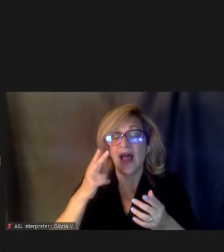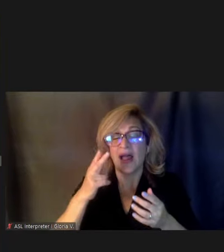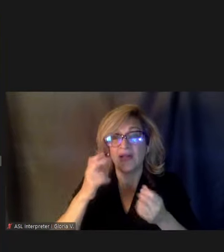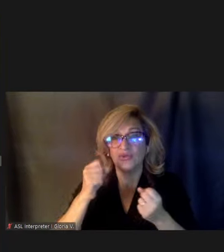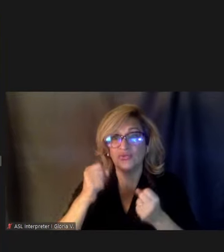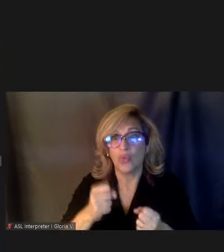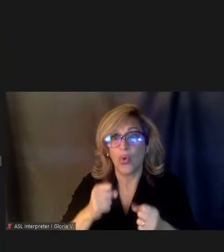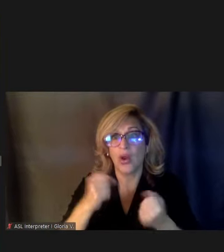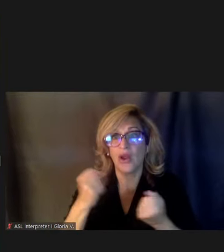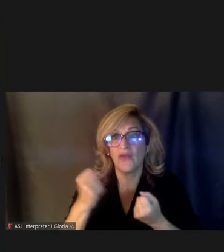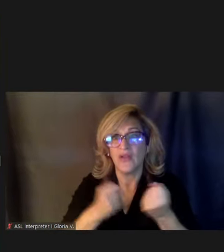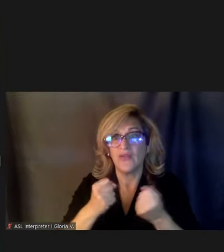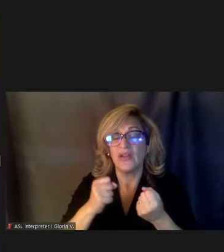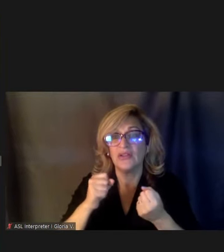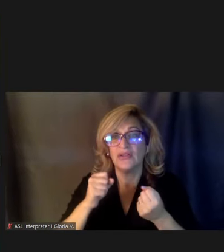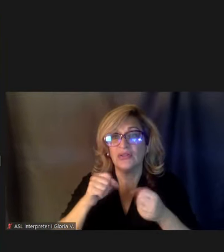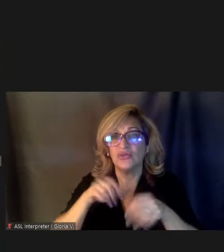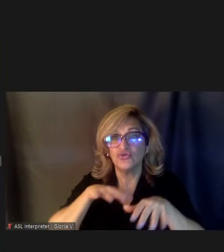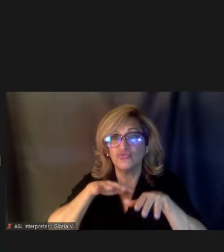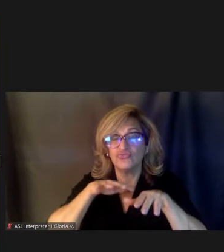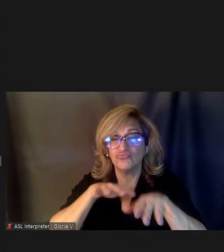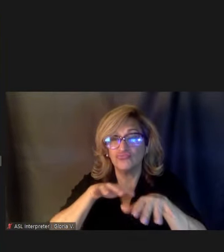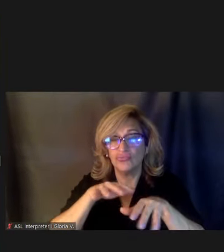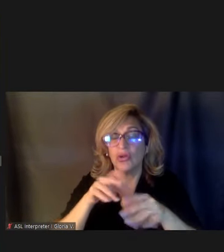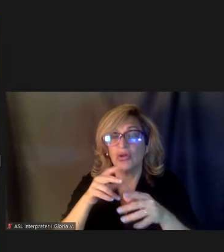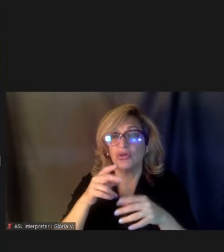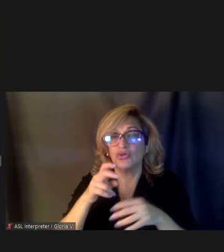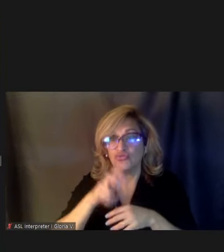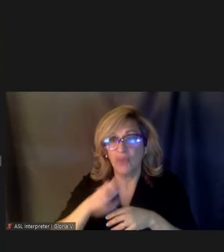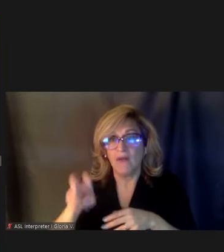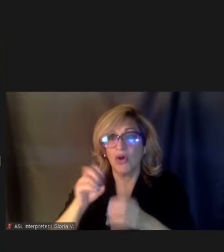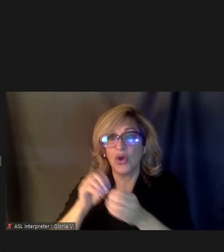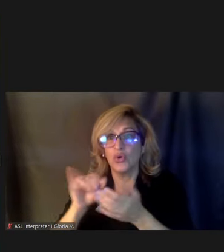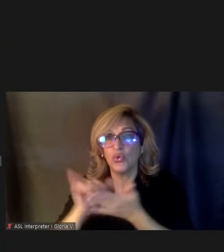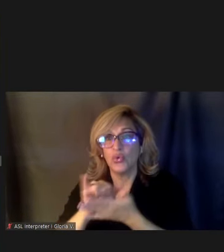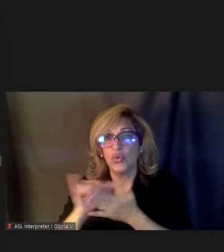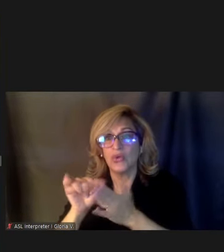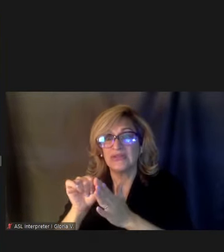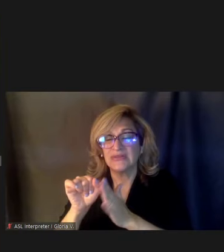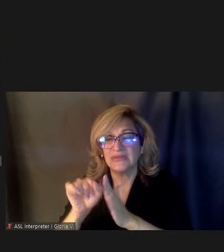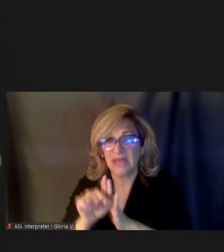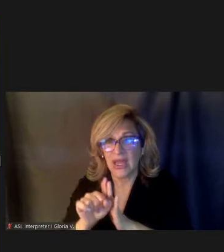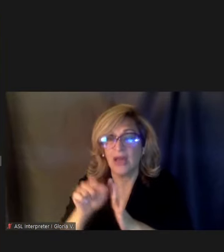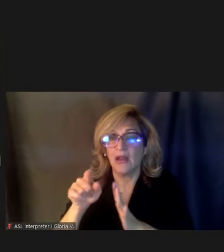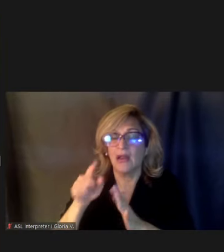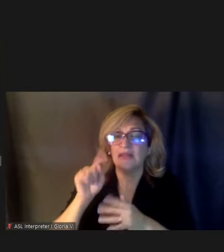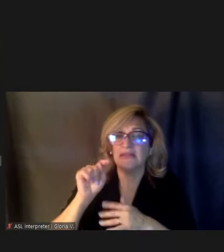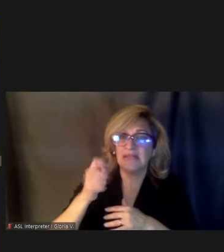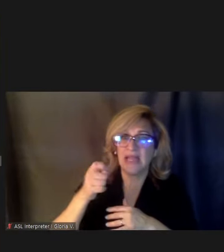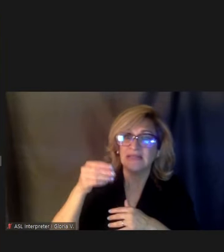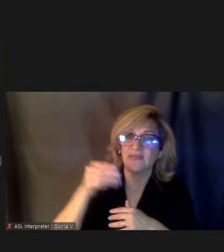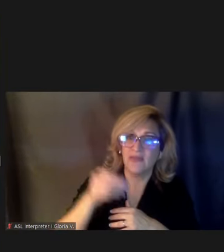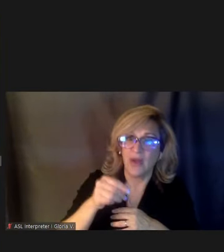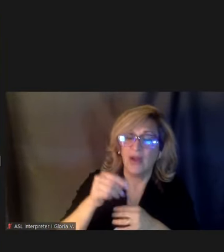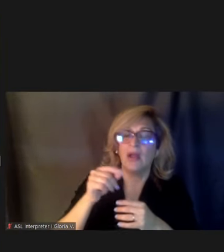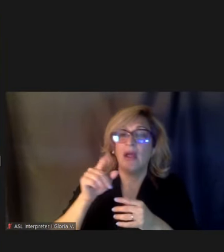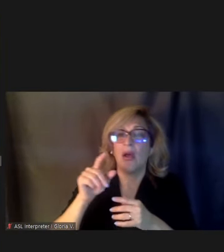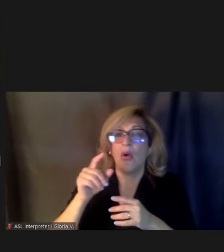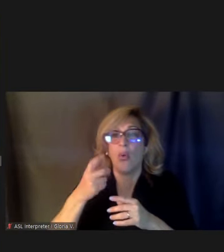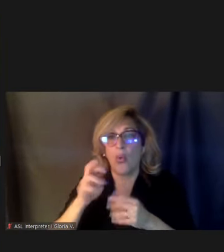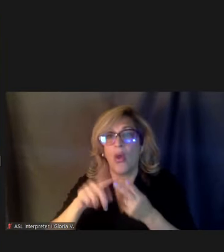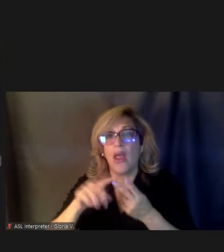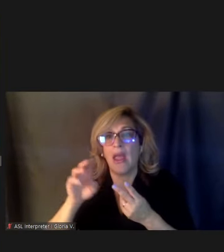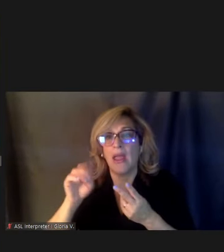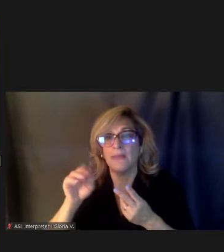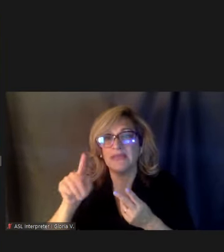City cannot be seen as an untapped source of funding for the state, city, or MTA. This must stop,